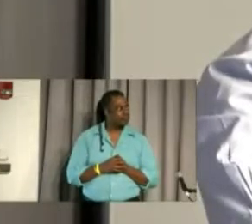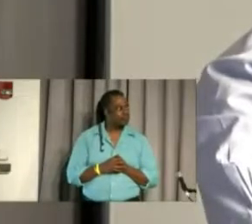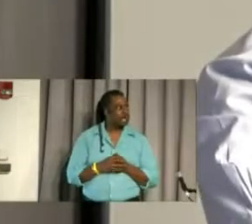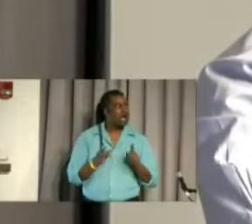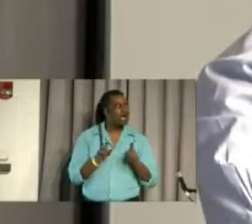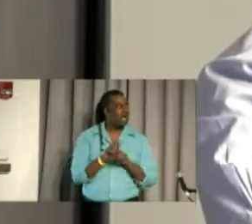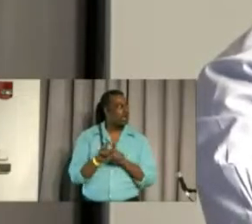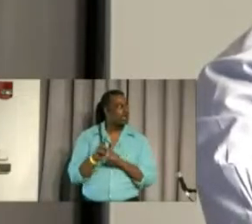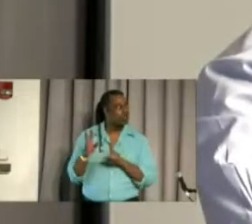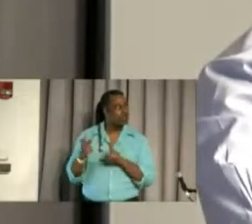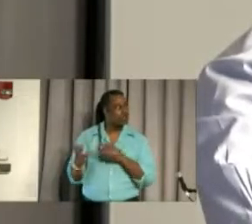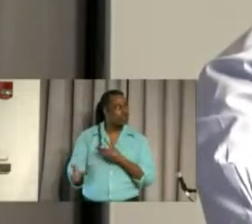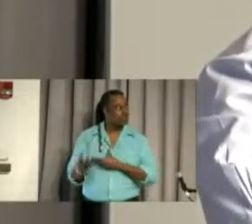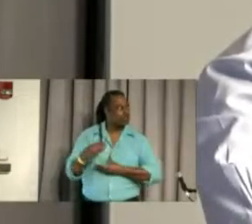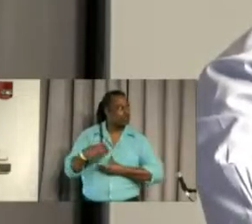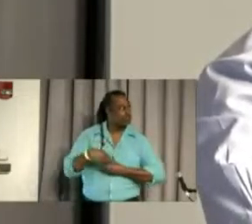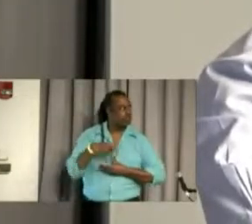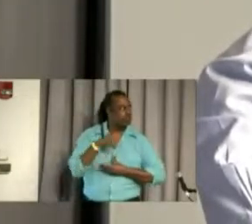United Nations